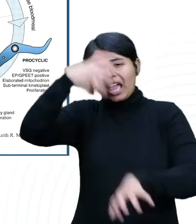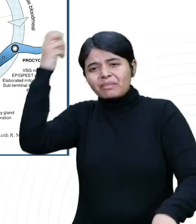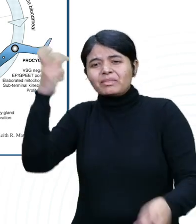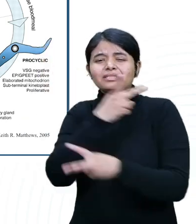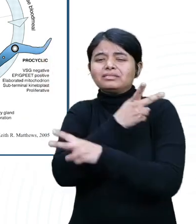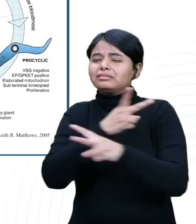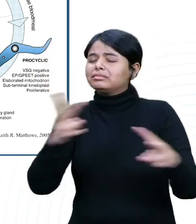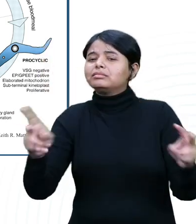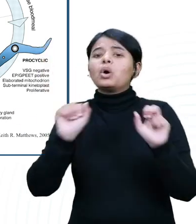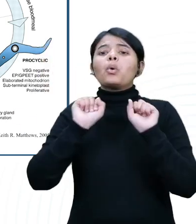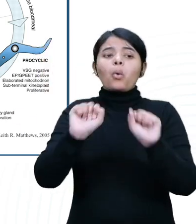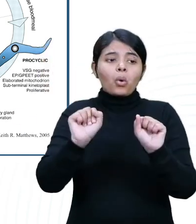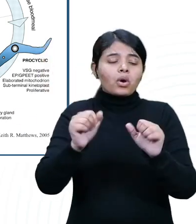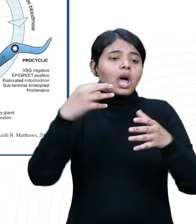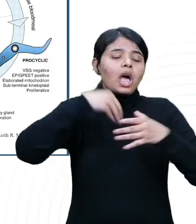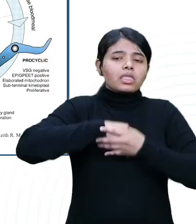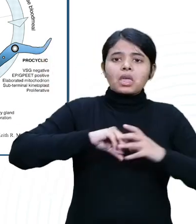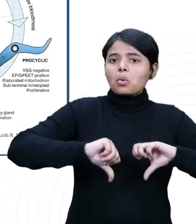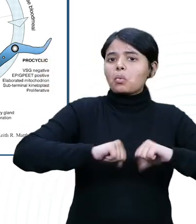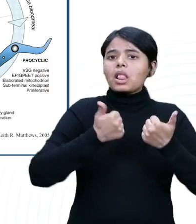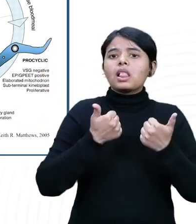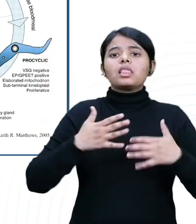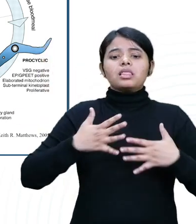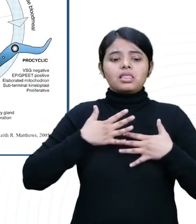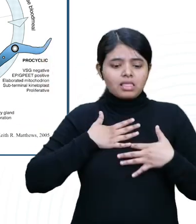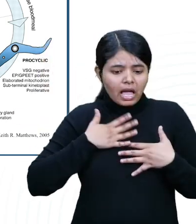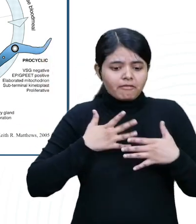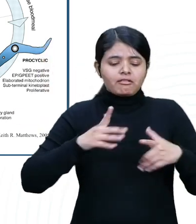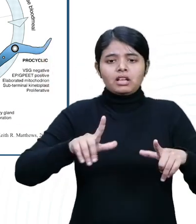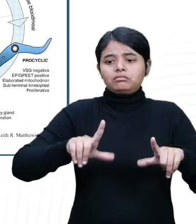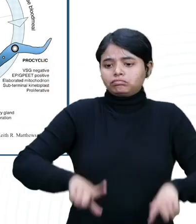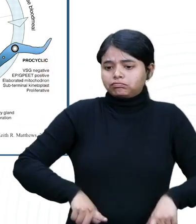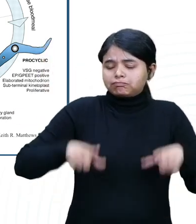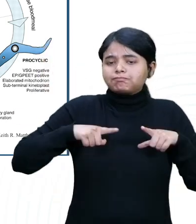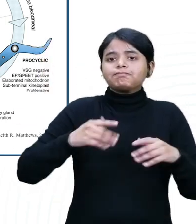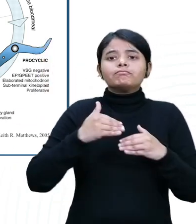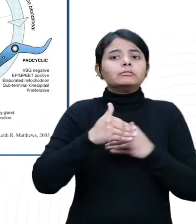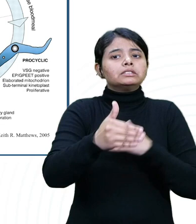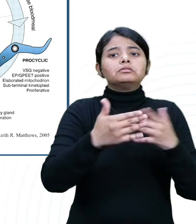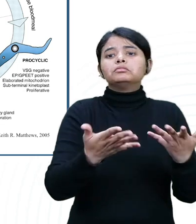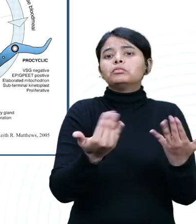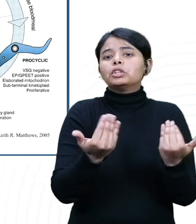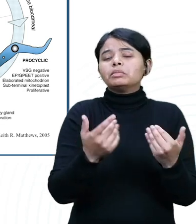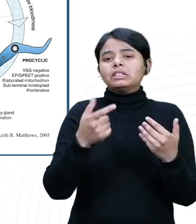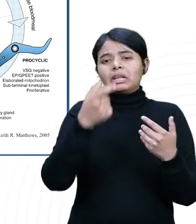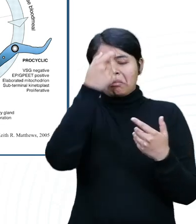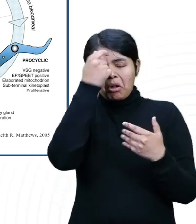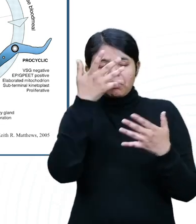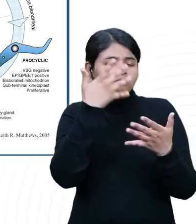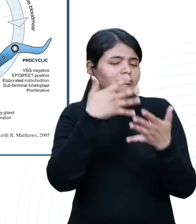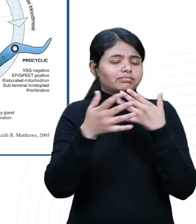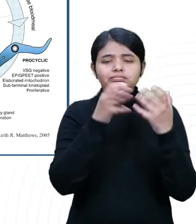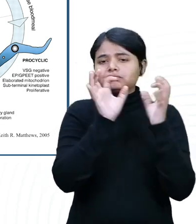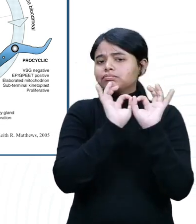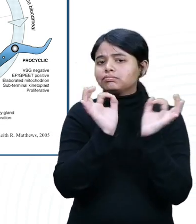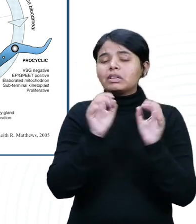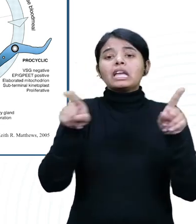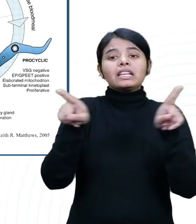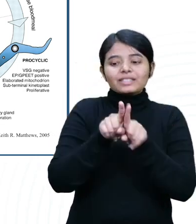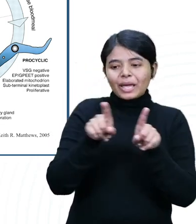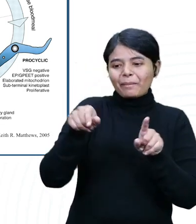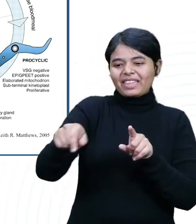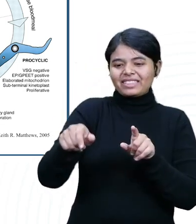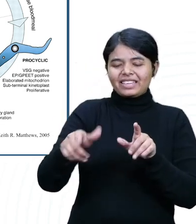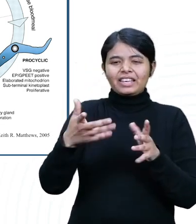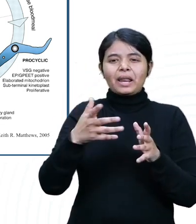stage-specific proteome and glycome, which are distinct from the bloodstream form. Then the procyclic parasites migrate into the salivary gland of the fly,